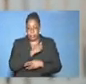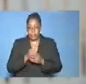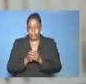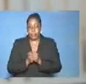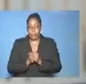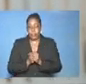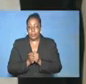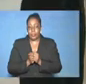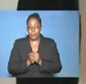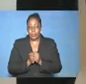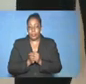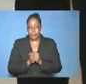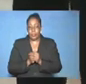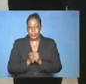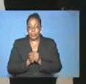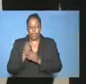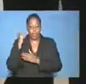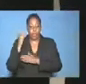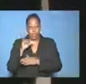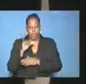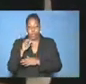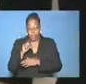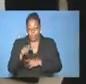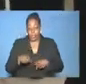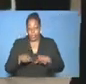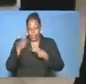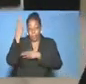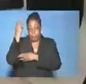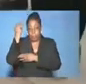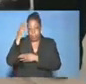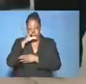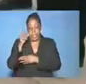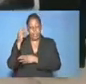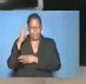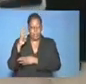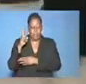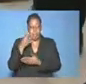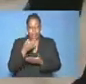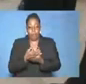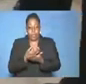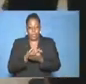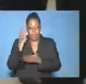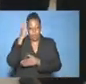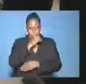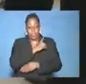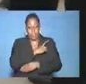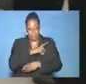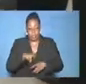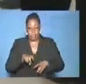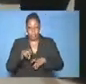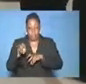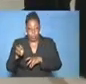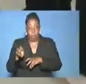markets that we'll focus on. Goldwyn Developers recently gave Prime Minister and Minister of Finance, the Honorable Philip Davis, a grand tour of the